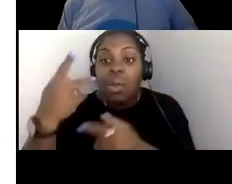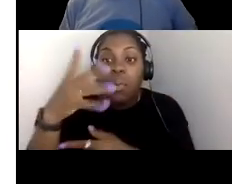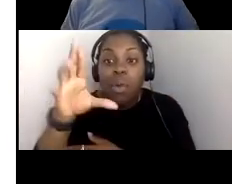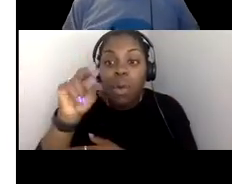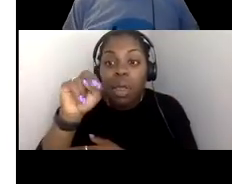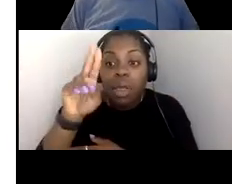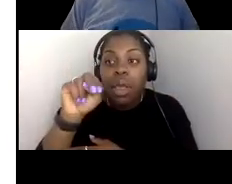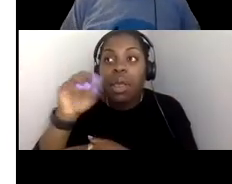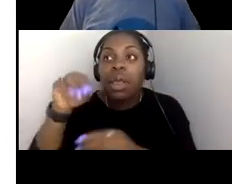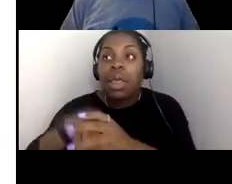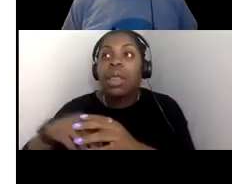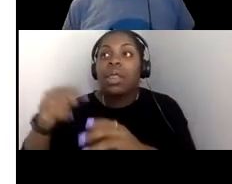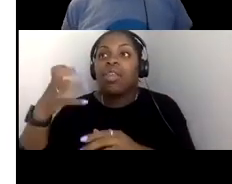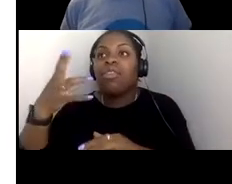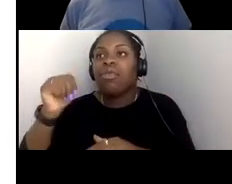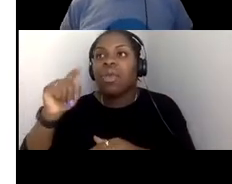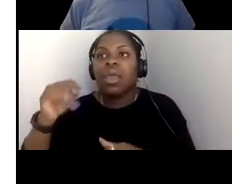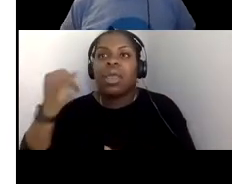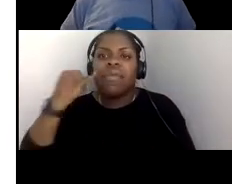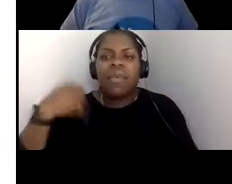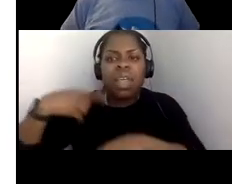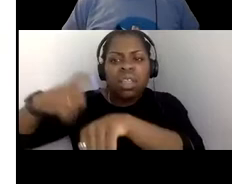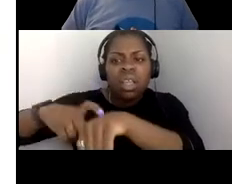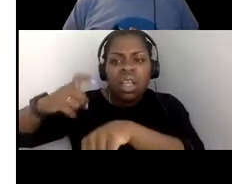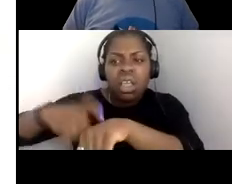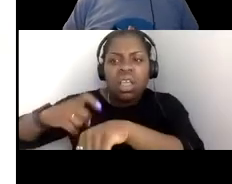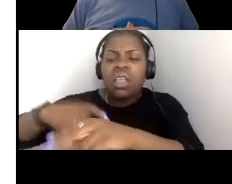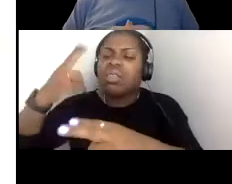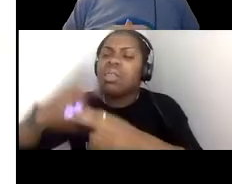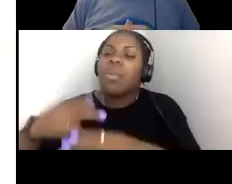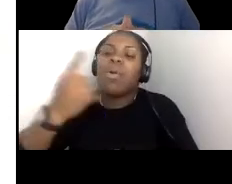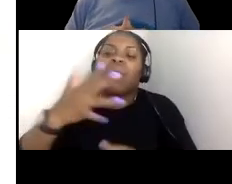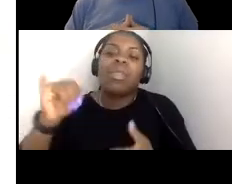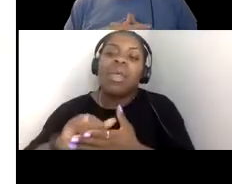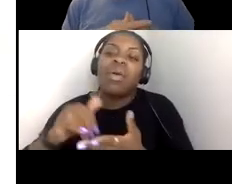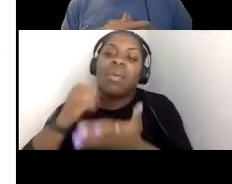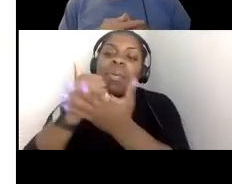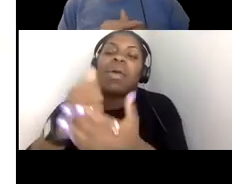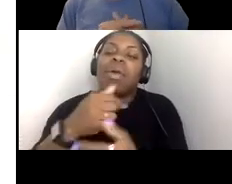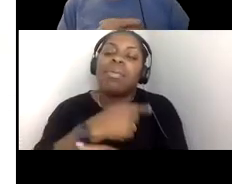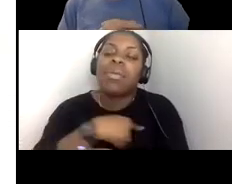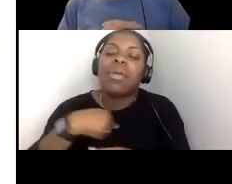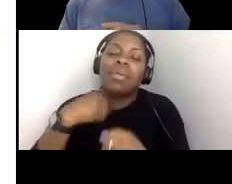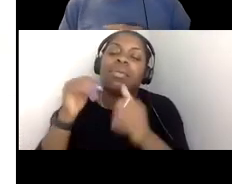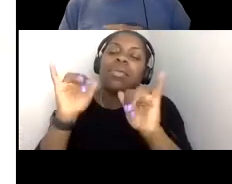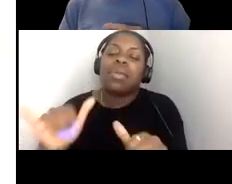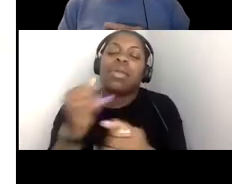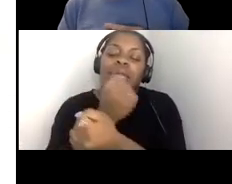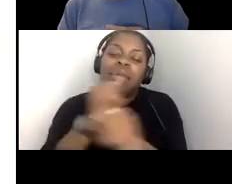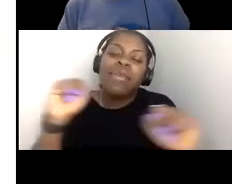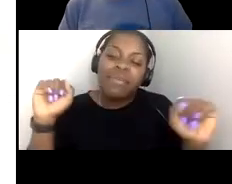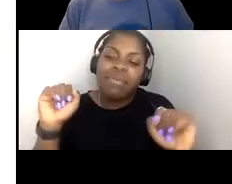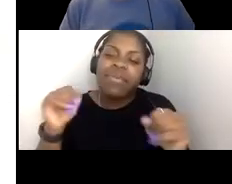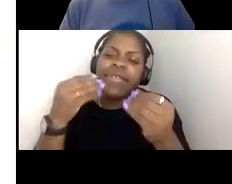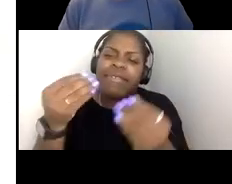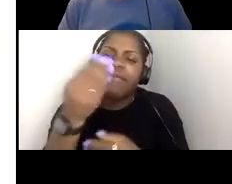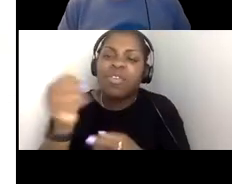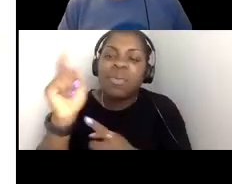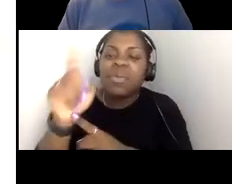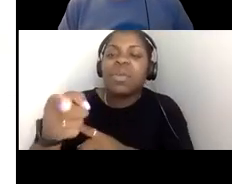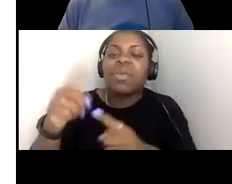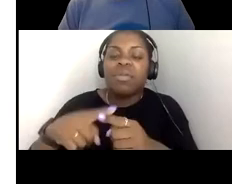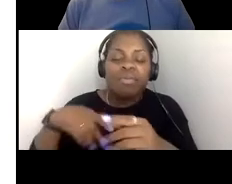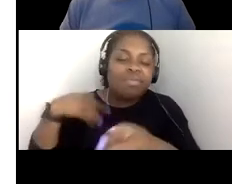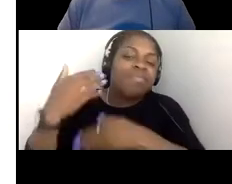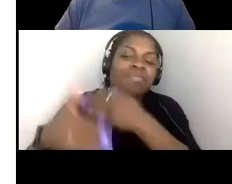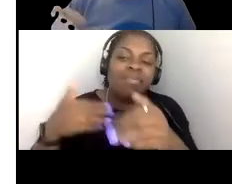in the chat. And if you have time, name one thing that helps make us safe. All right, so we'll give you a couple minutes just to put